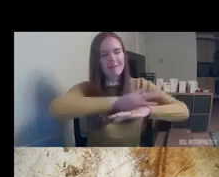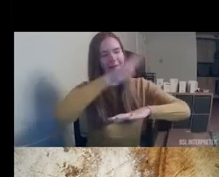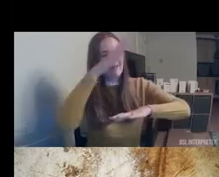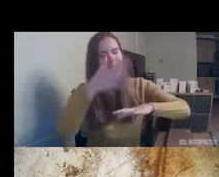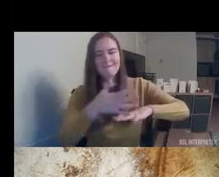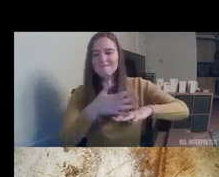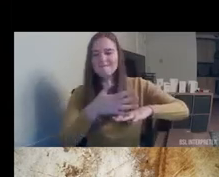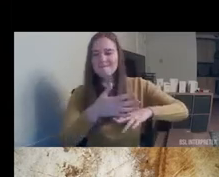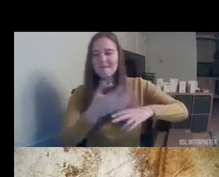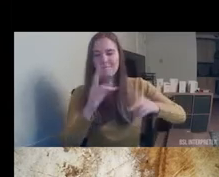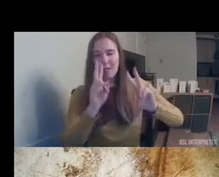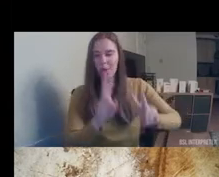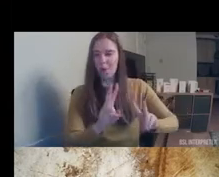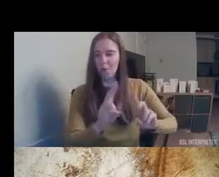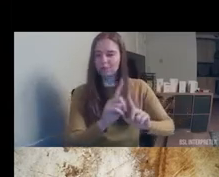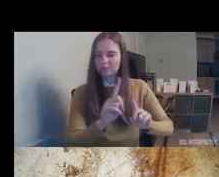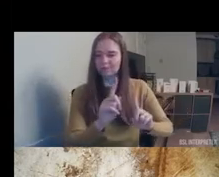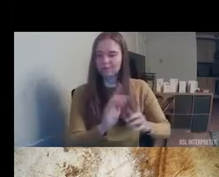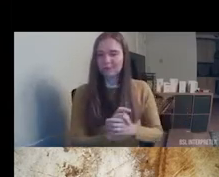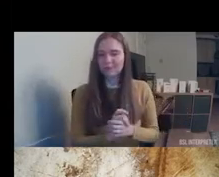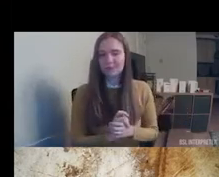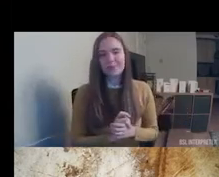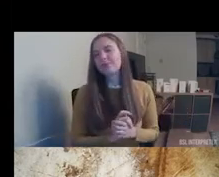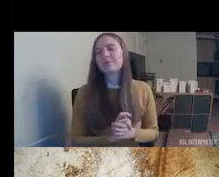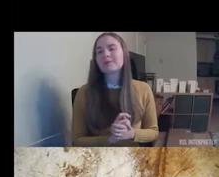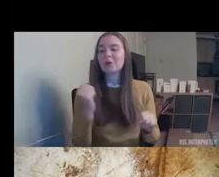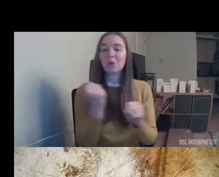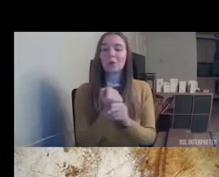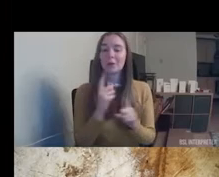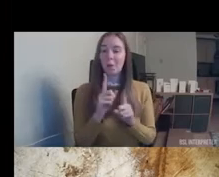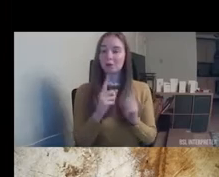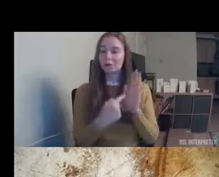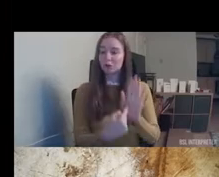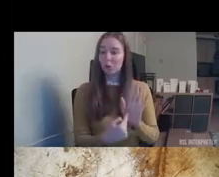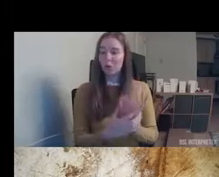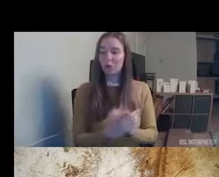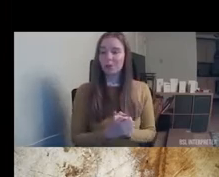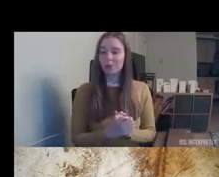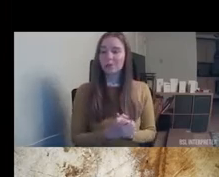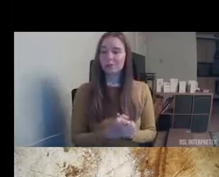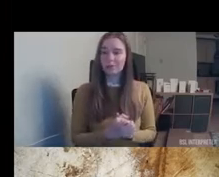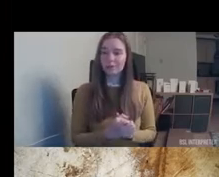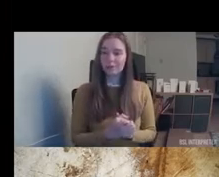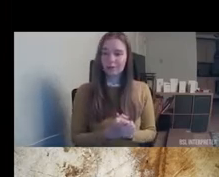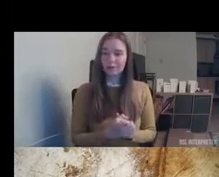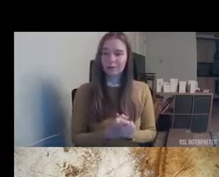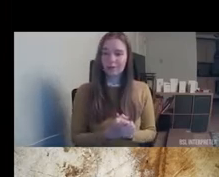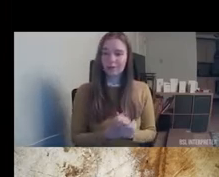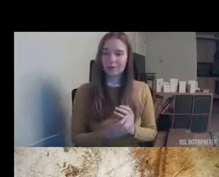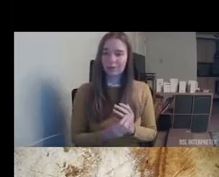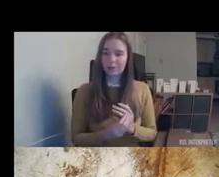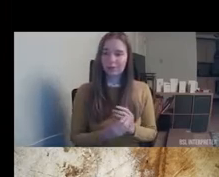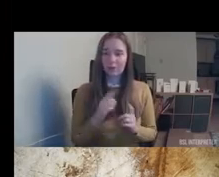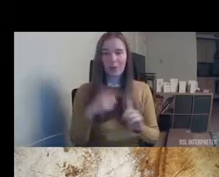would be in that space. And what we did was identify a ledge above the columns